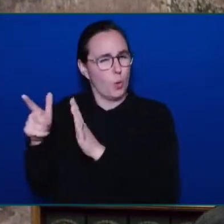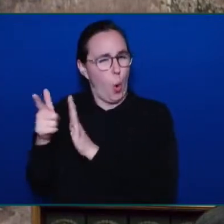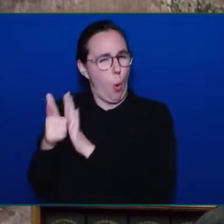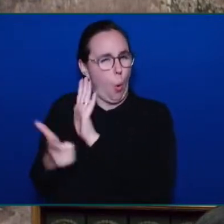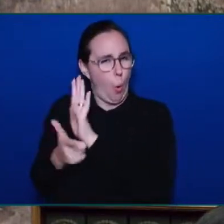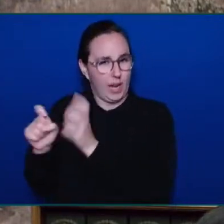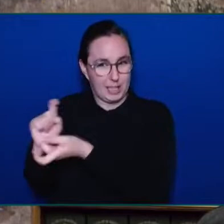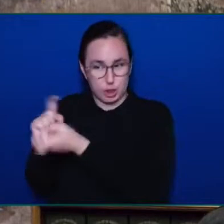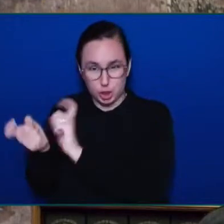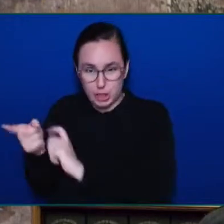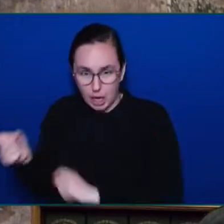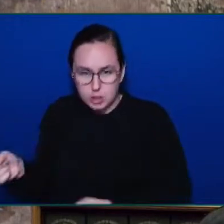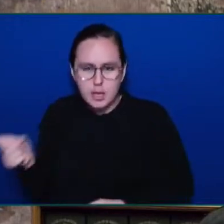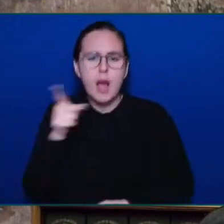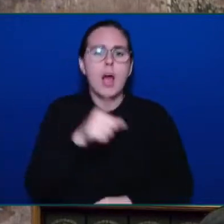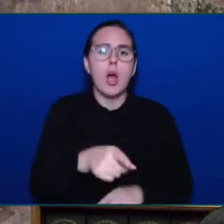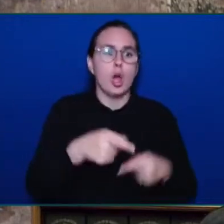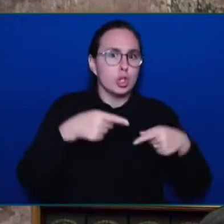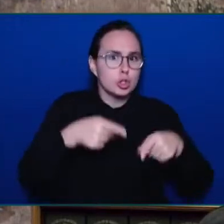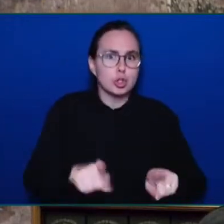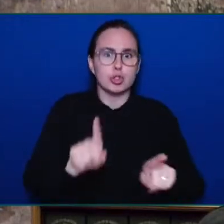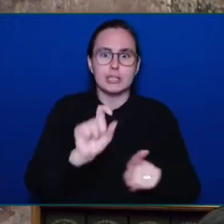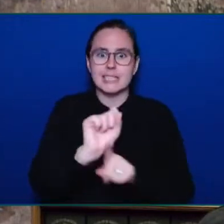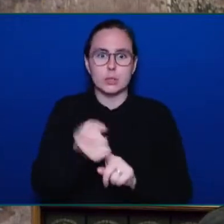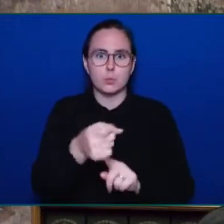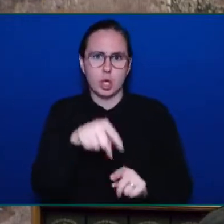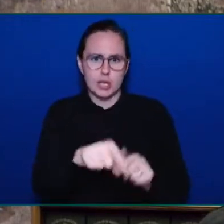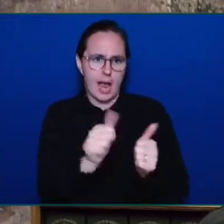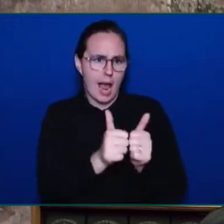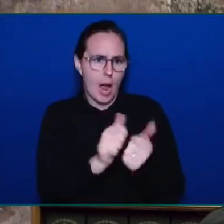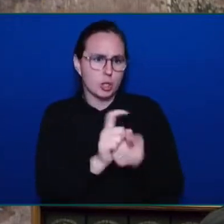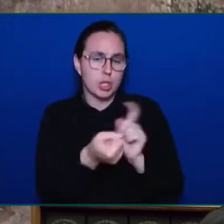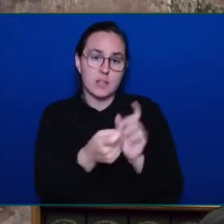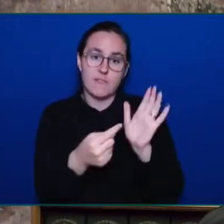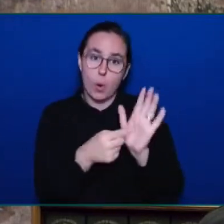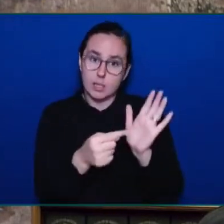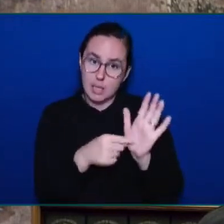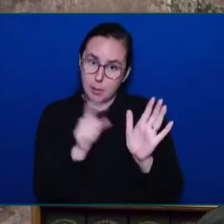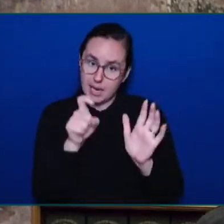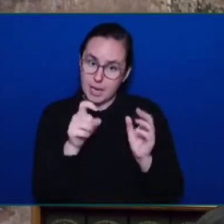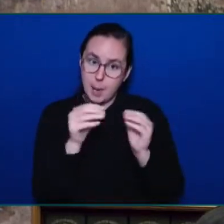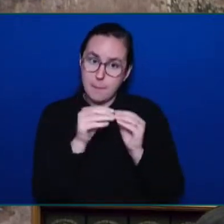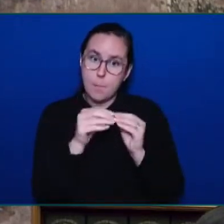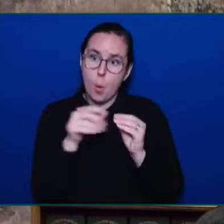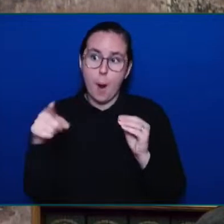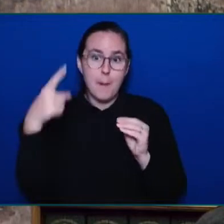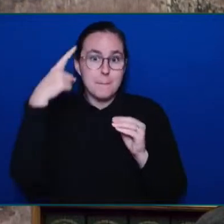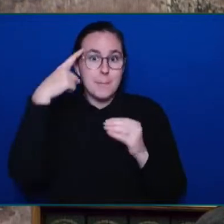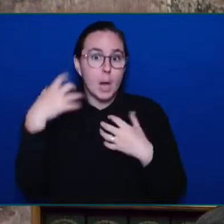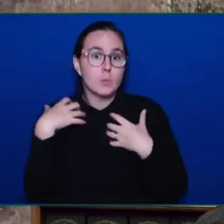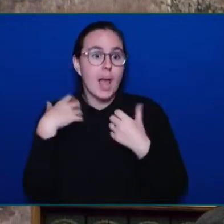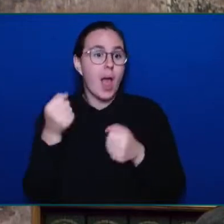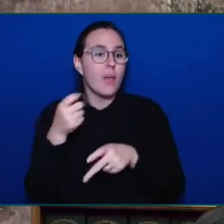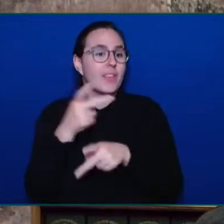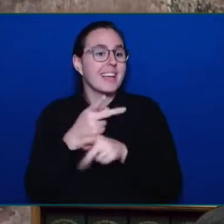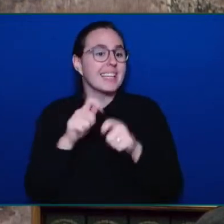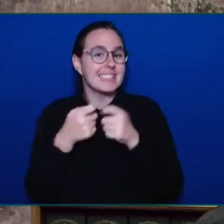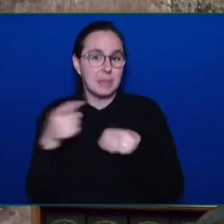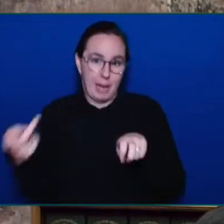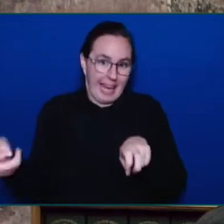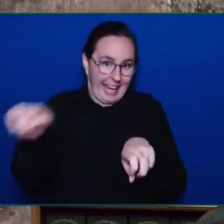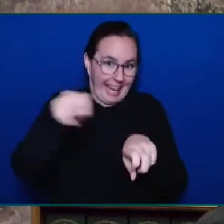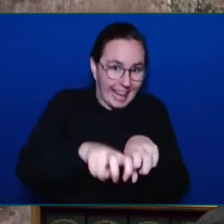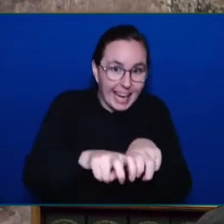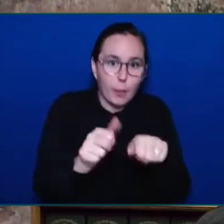programs to deal with mental health calls, the peer-assisted care teams, which we piloted on the North Shore and New Westminster and have proved to be